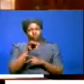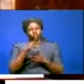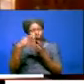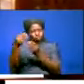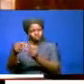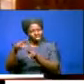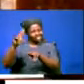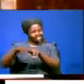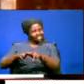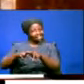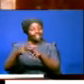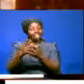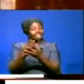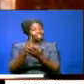somewhere,